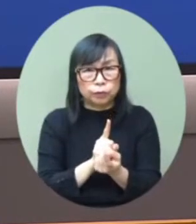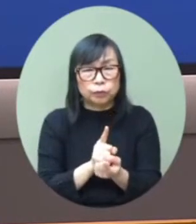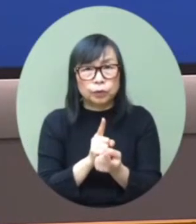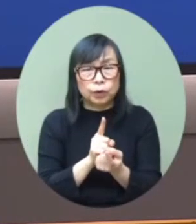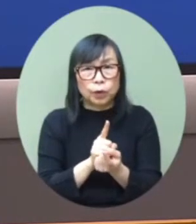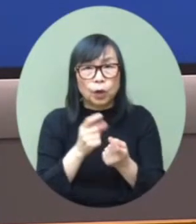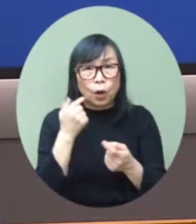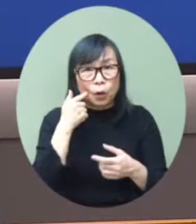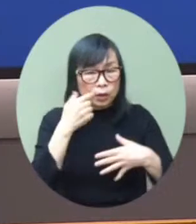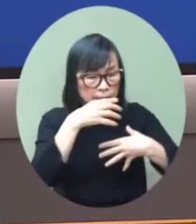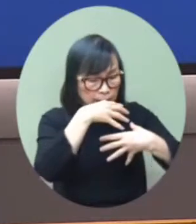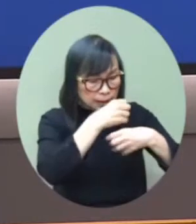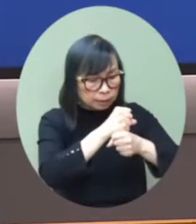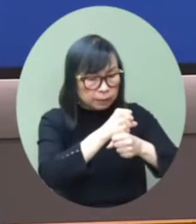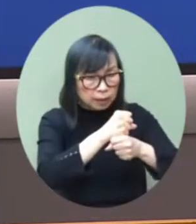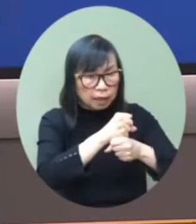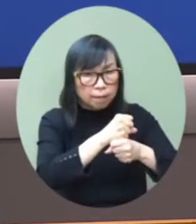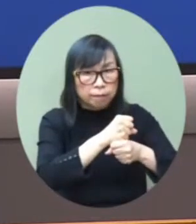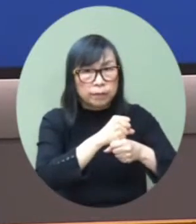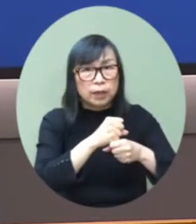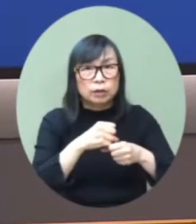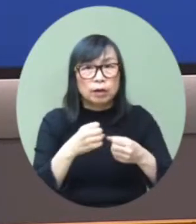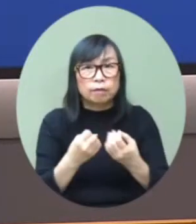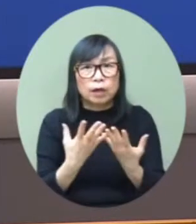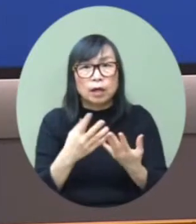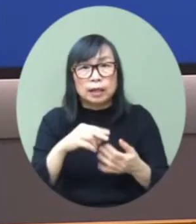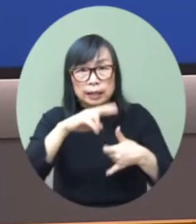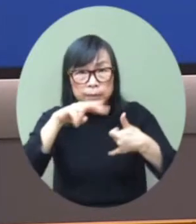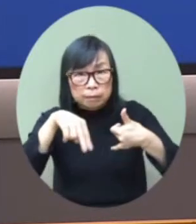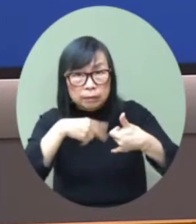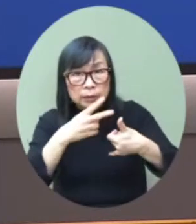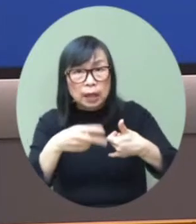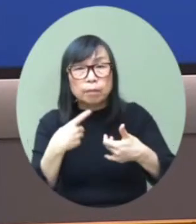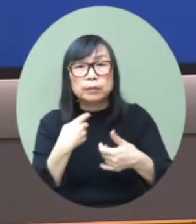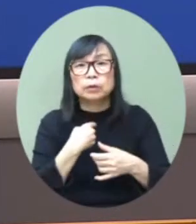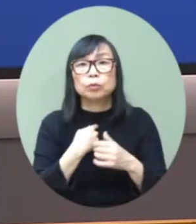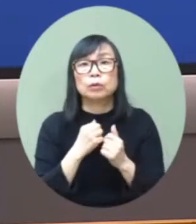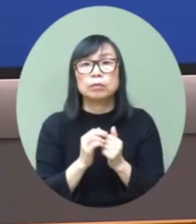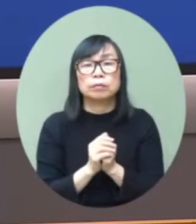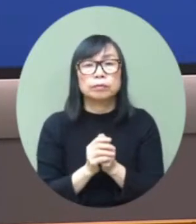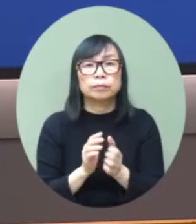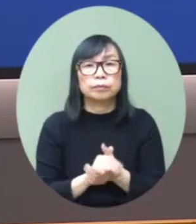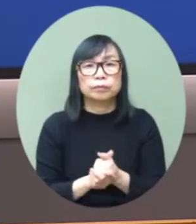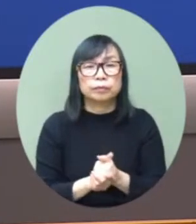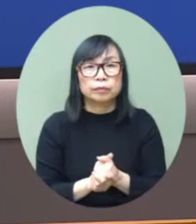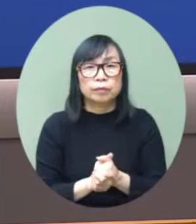We do have the testing capacity to handle the demand generated by CTNs.